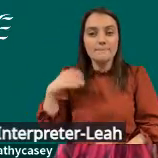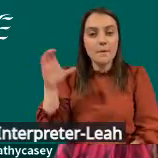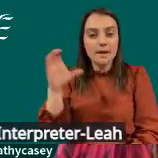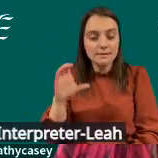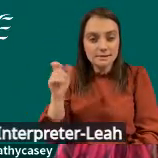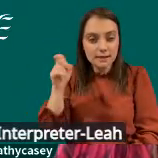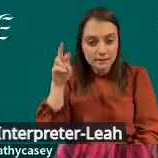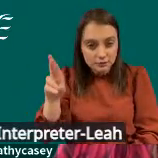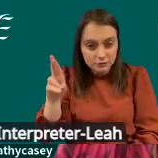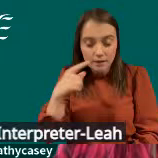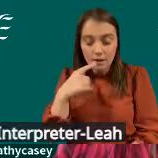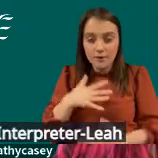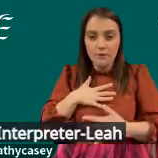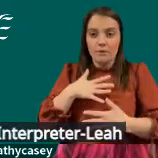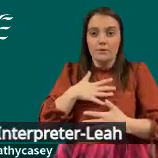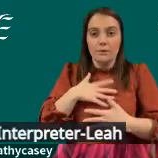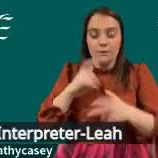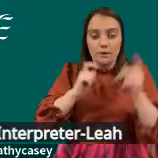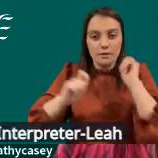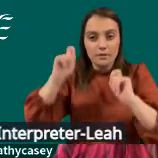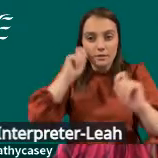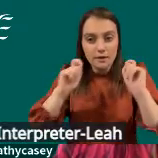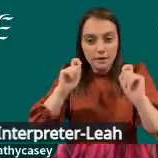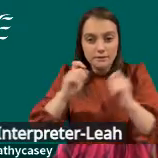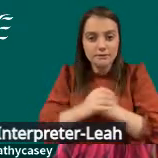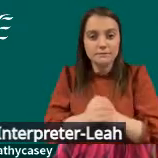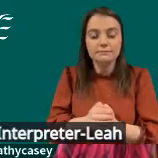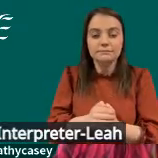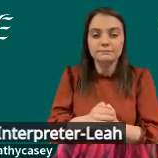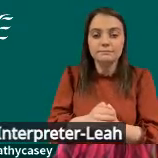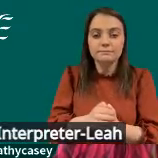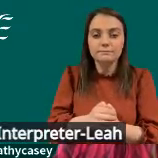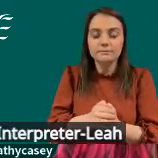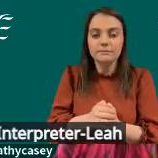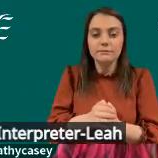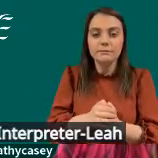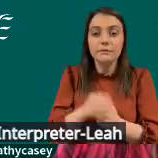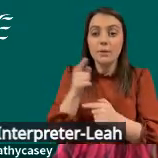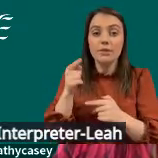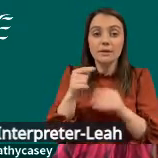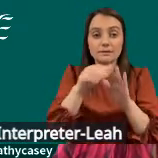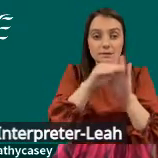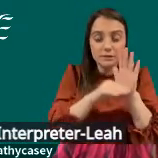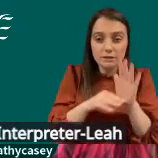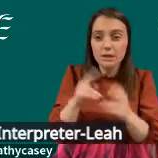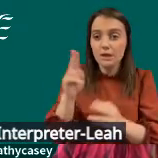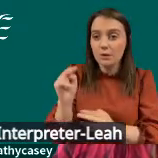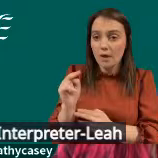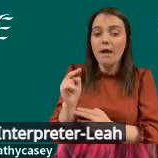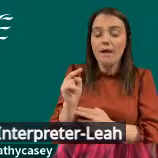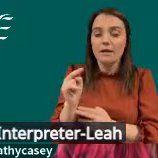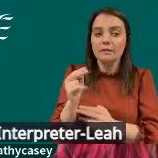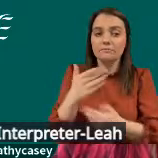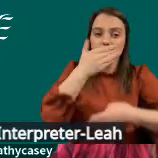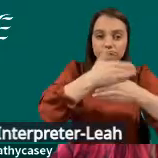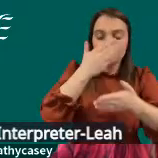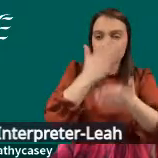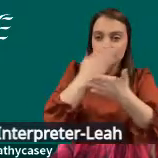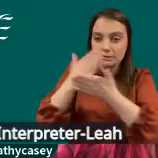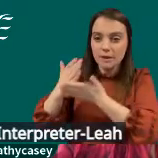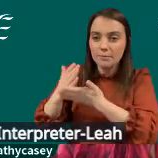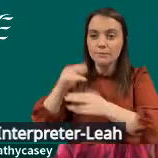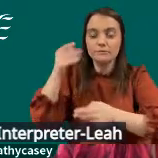thought. But it's good also insofar as these conditions can be prevented and our risks can